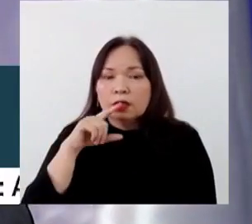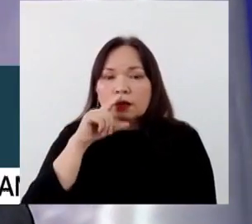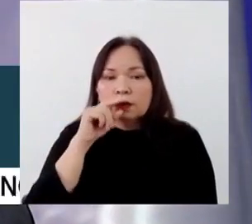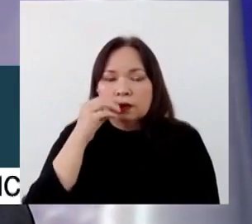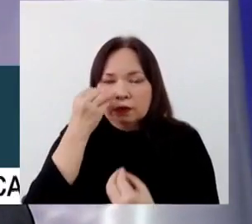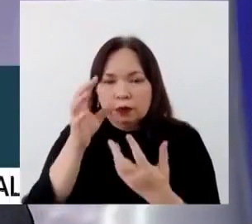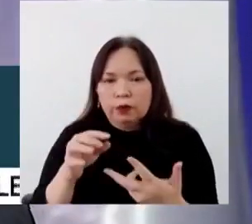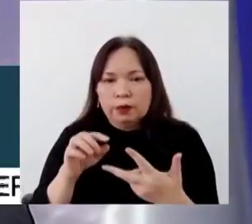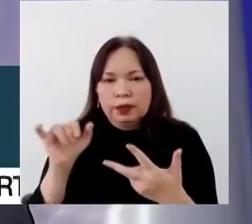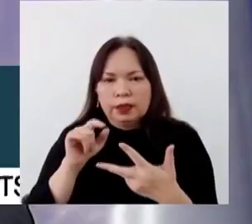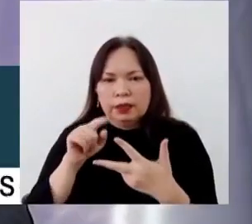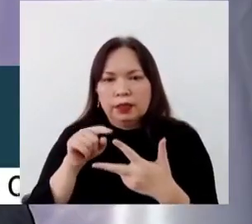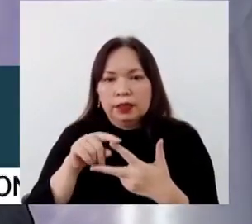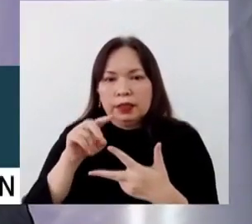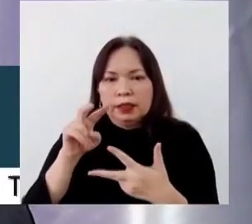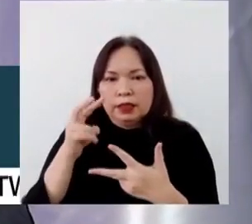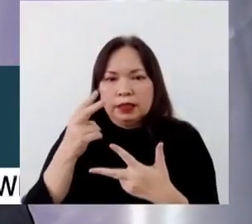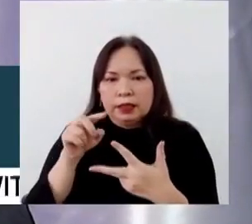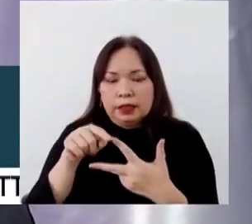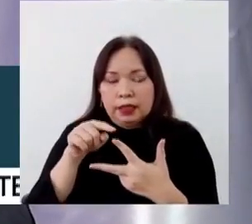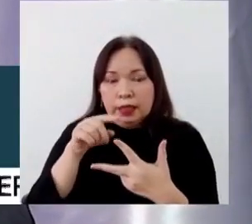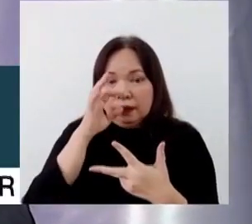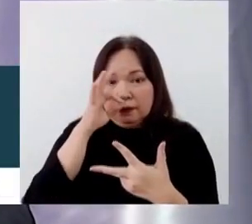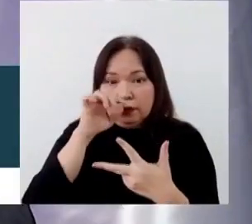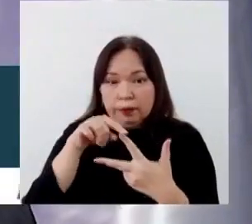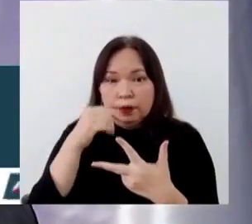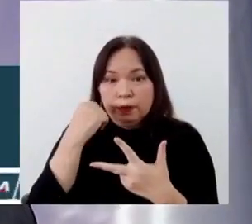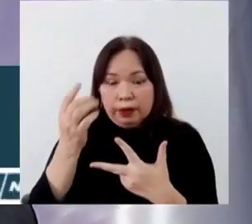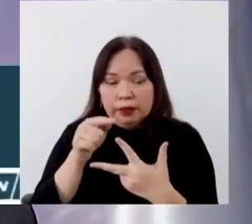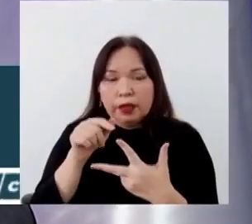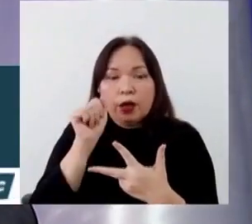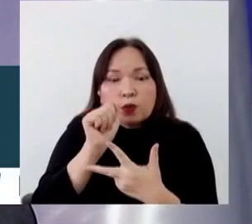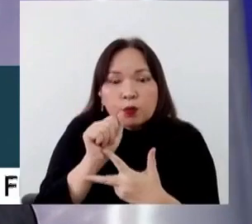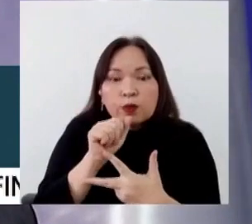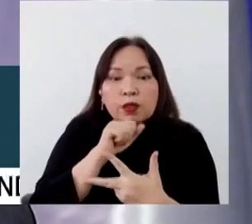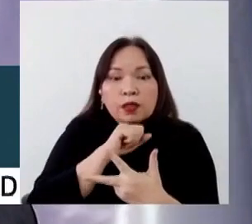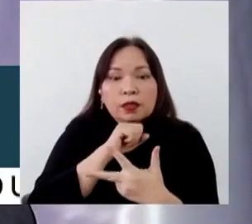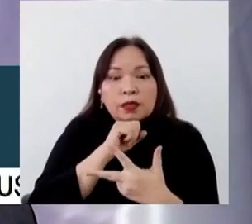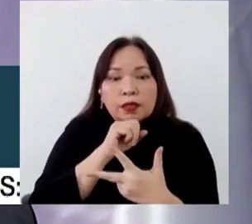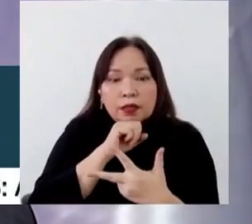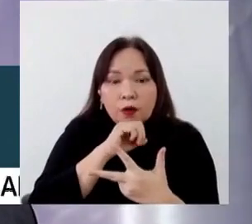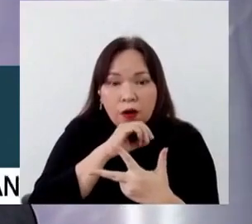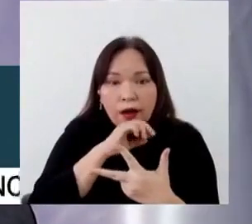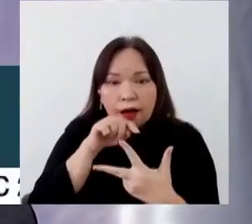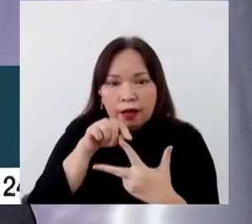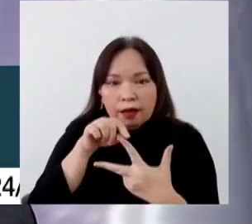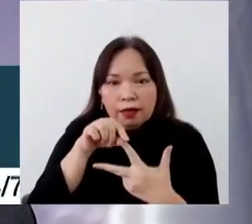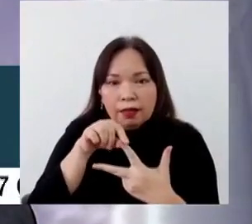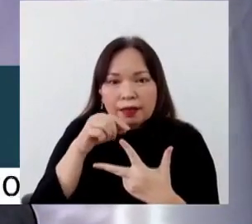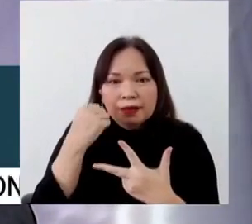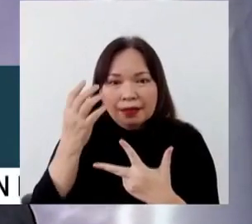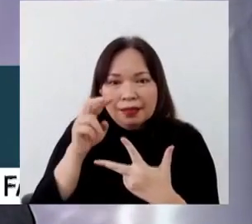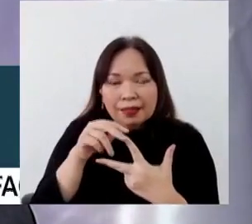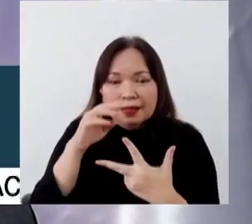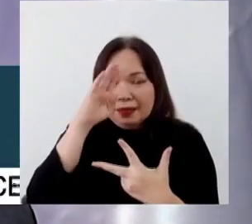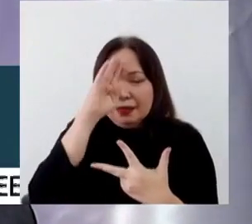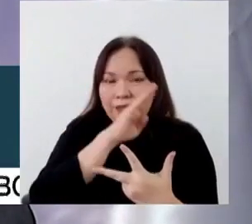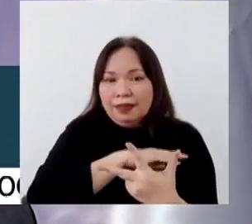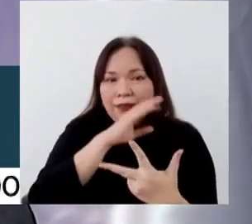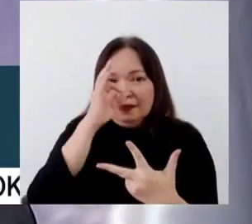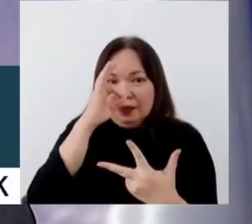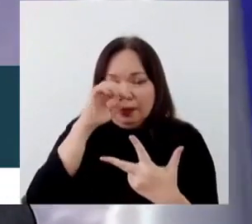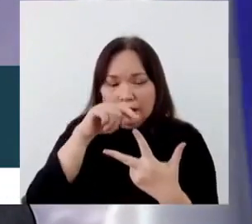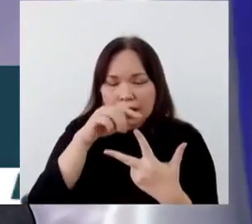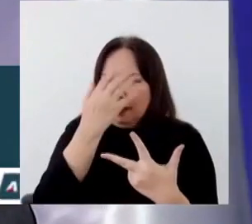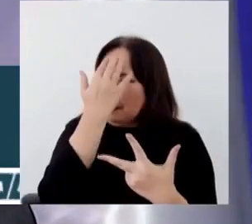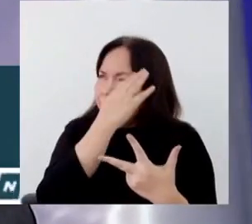na Filipina, sabay yung amo, at saka siya namatay. No, that's the second one. This is the third one,